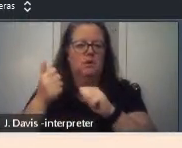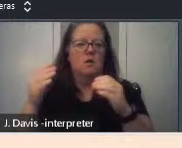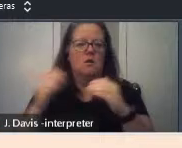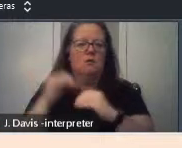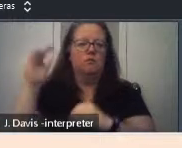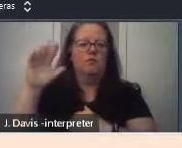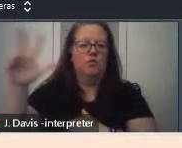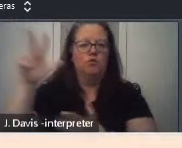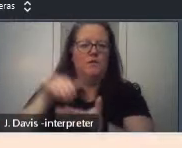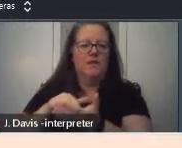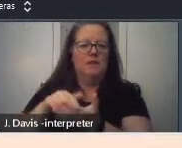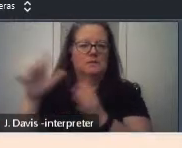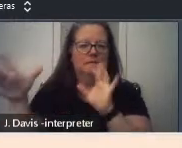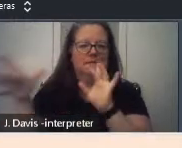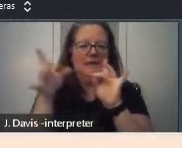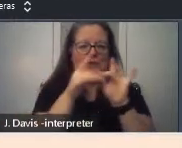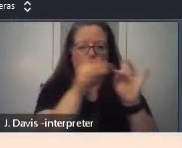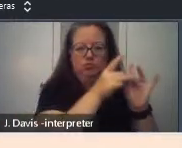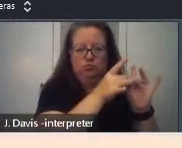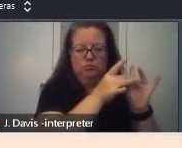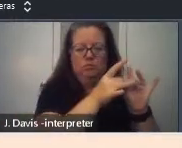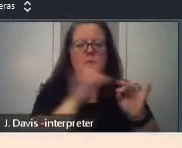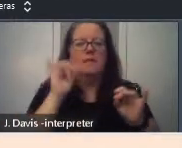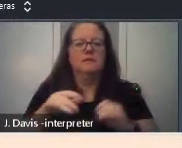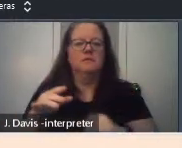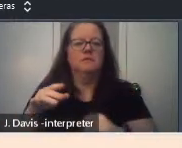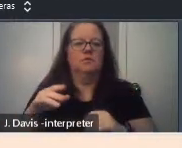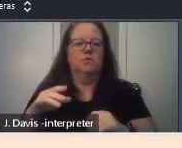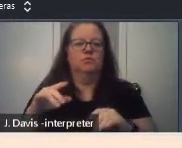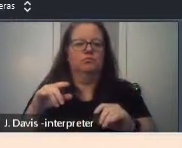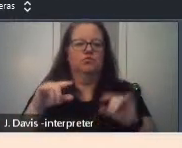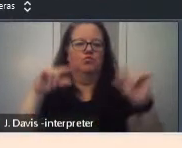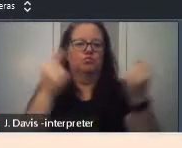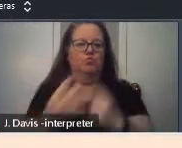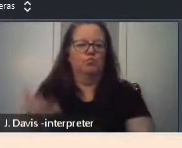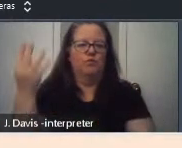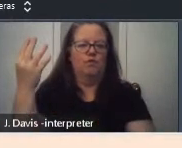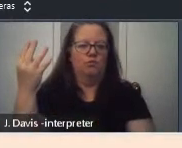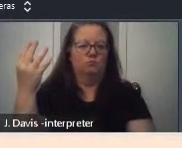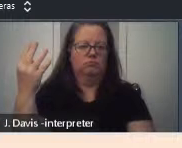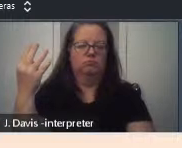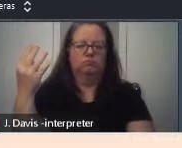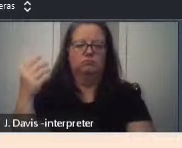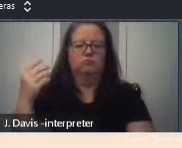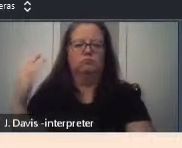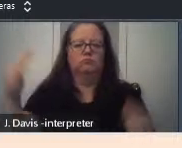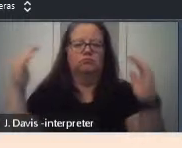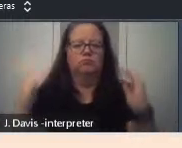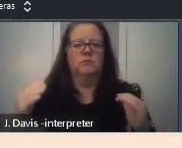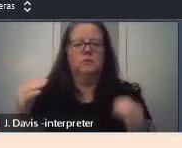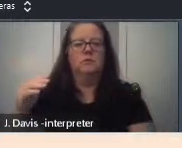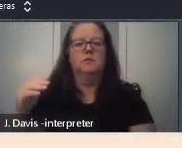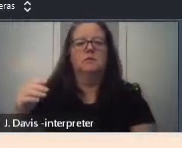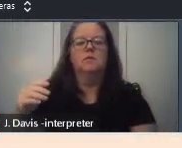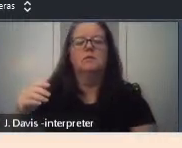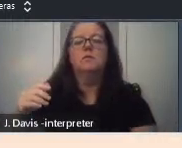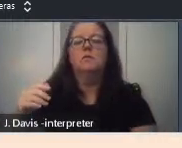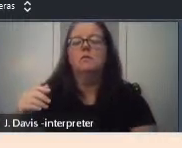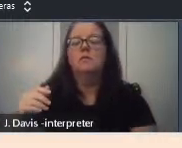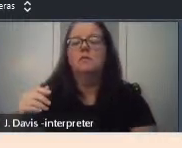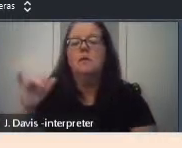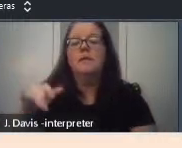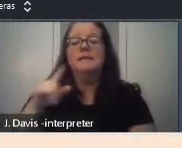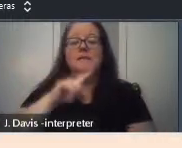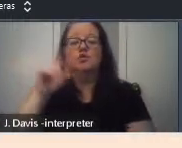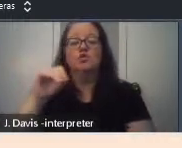3,000 connections, so that means we are Category 4. Next slide, please. So the 2 zones that we have, Zone